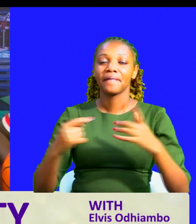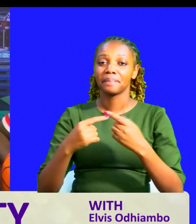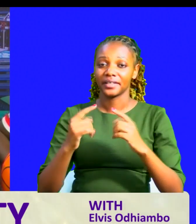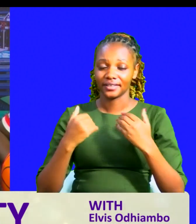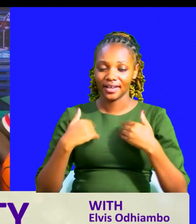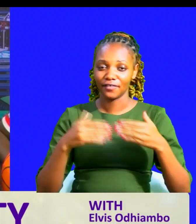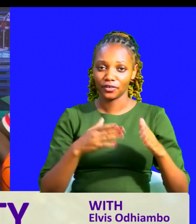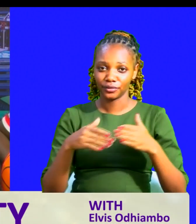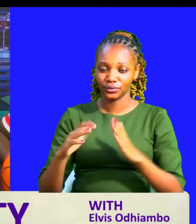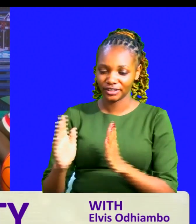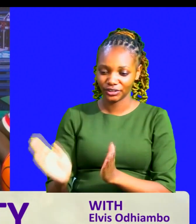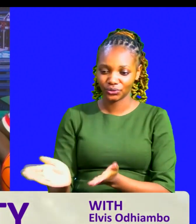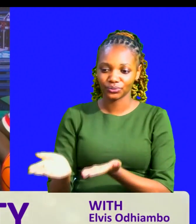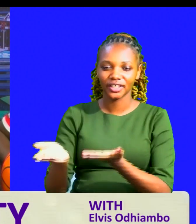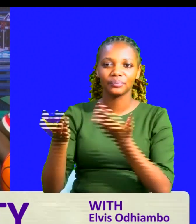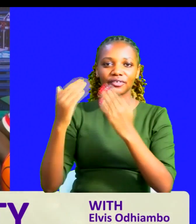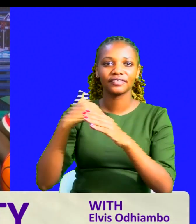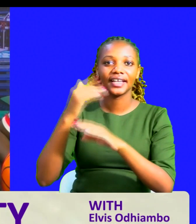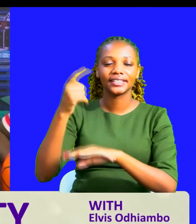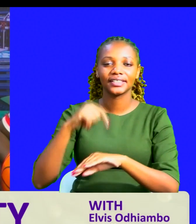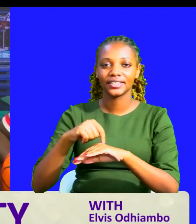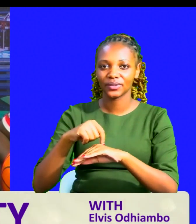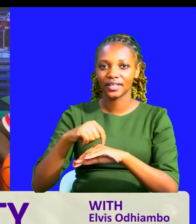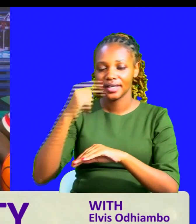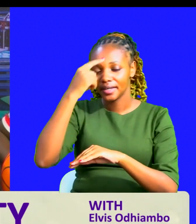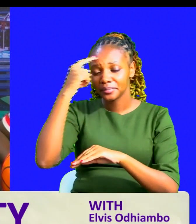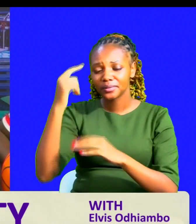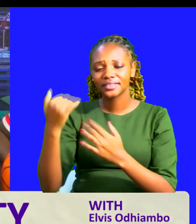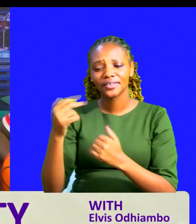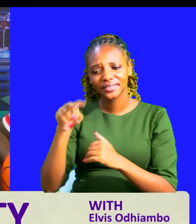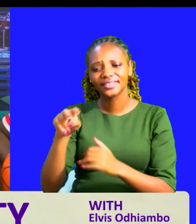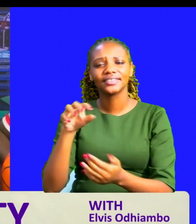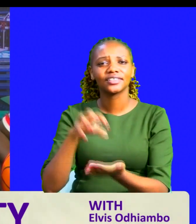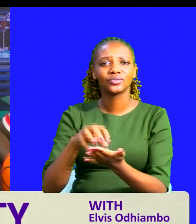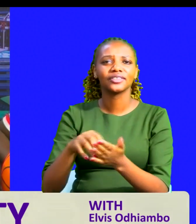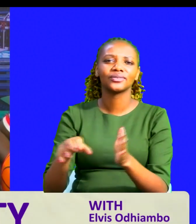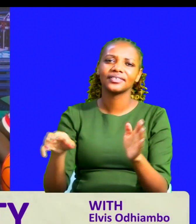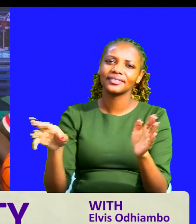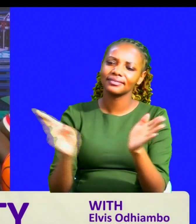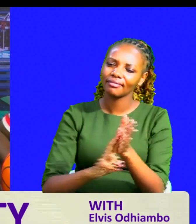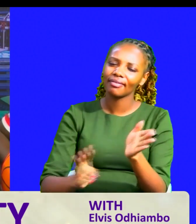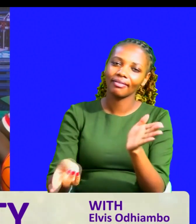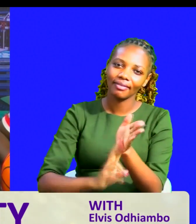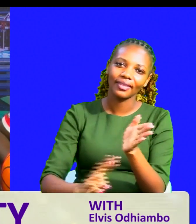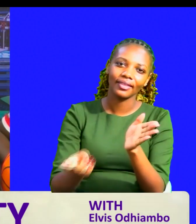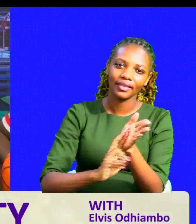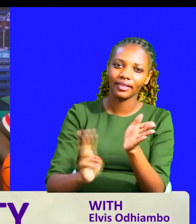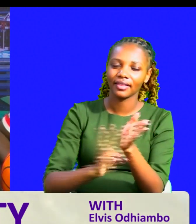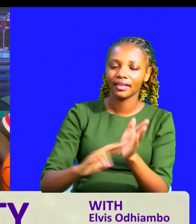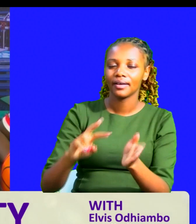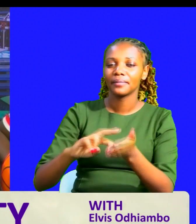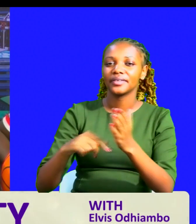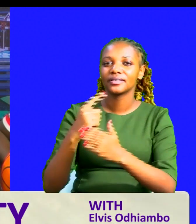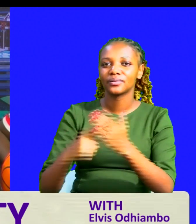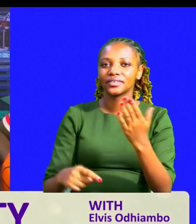redeem themselves next season and try prove themselves, because they wamejipata in this situation back-to-back seasons. So it's creating,